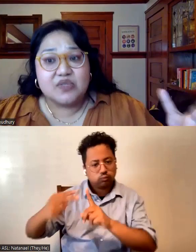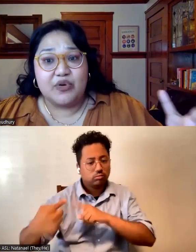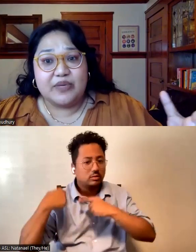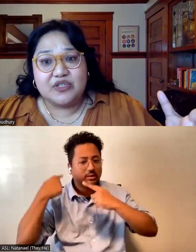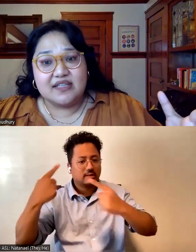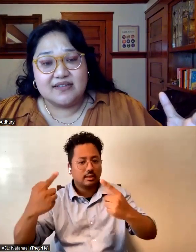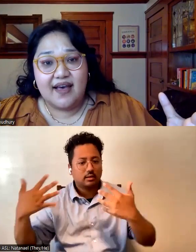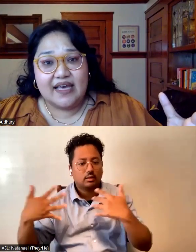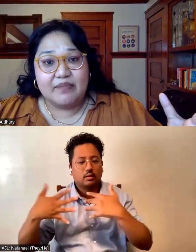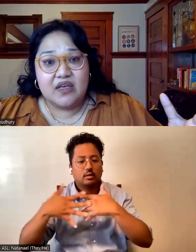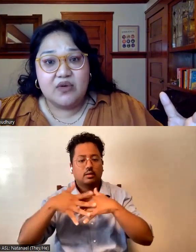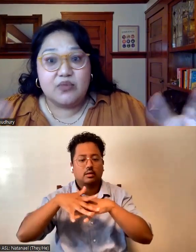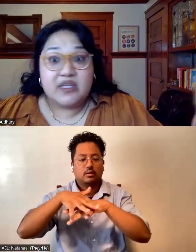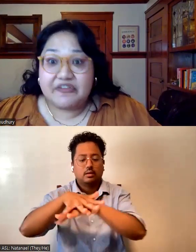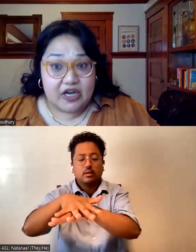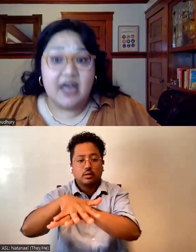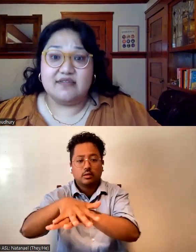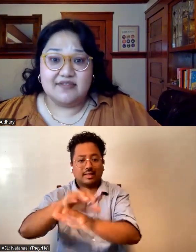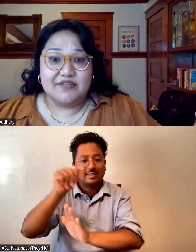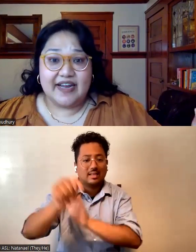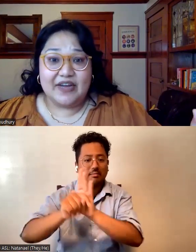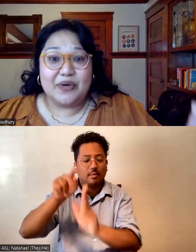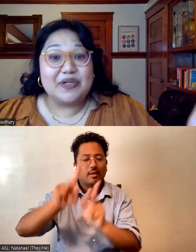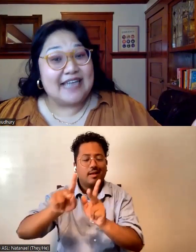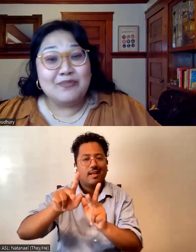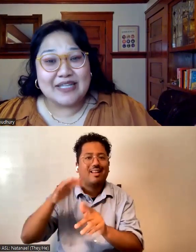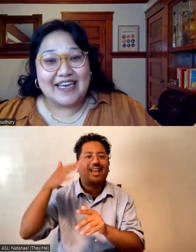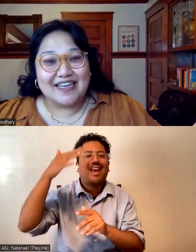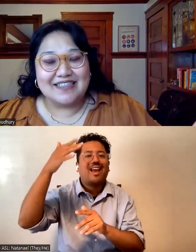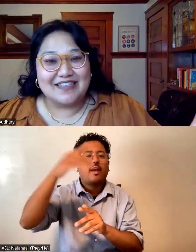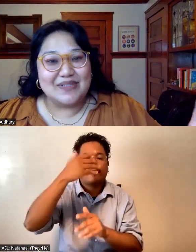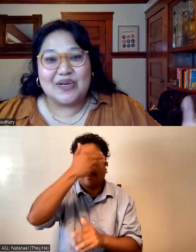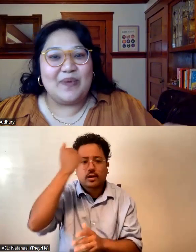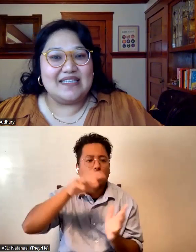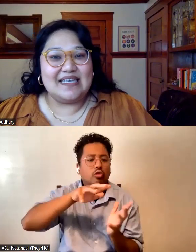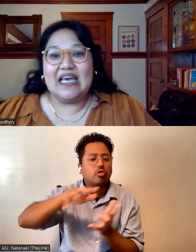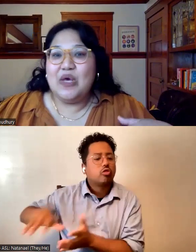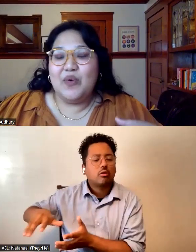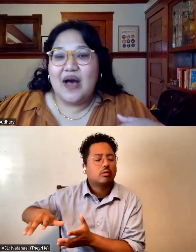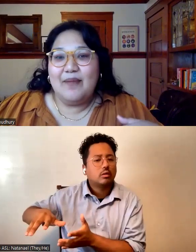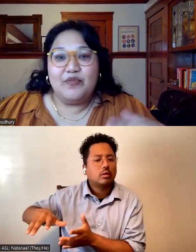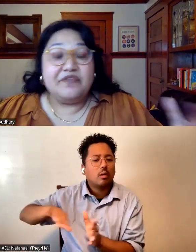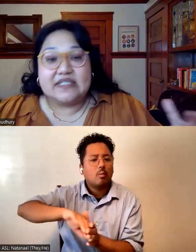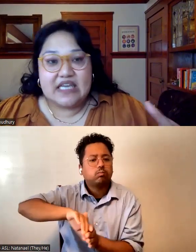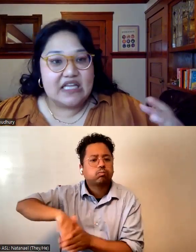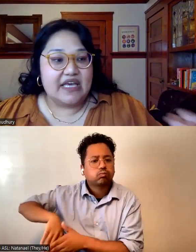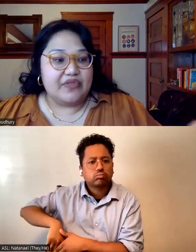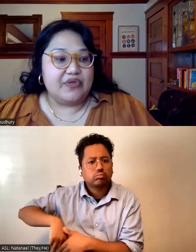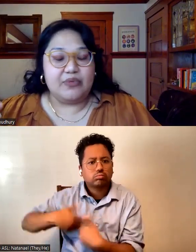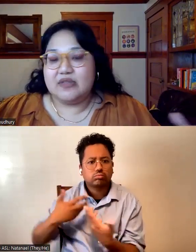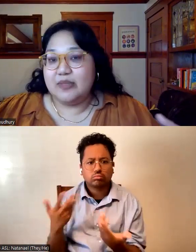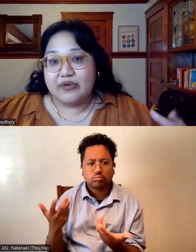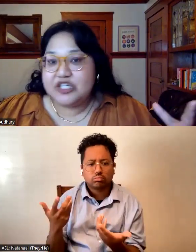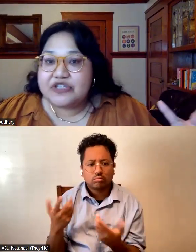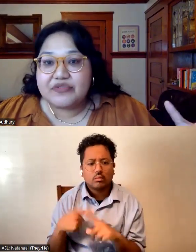in these formations at the time, really get forgotten, right? Or downplayed in certain ways, like revisiting like the